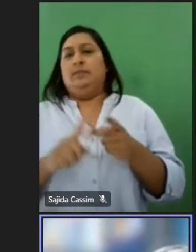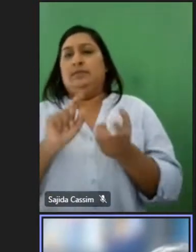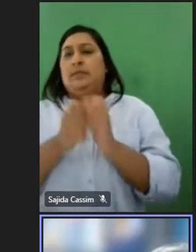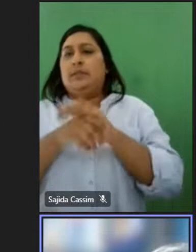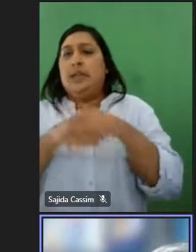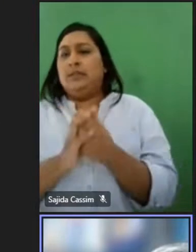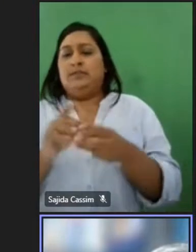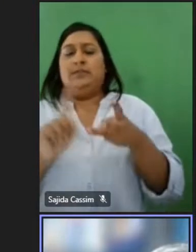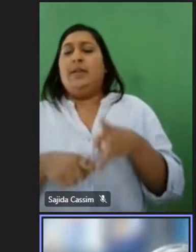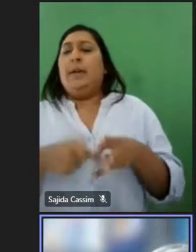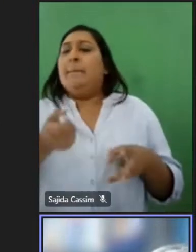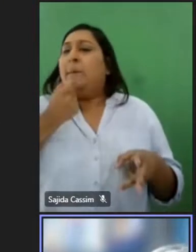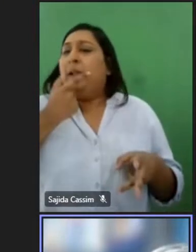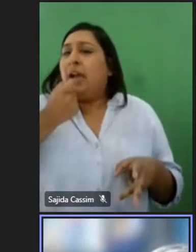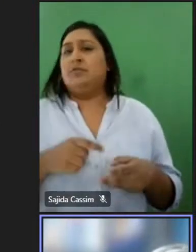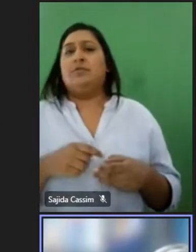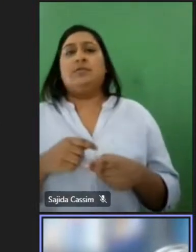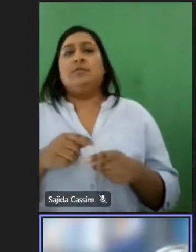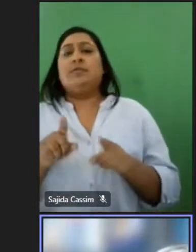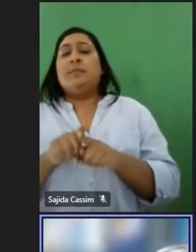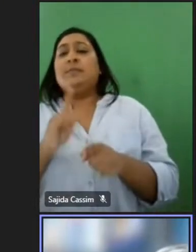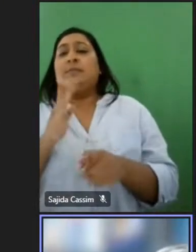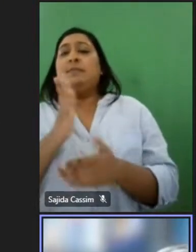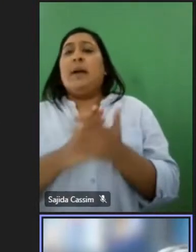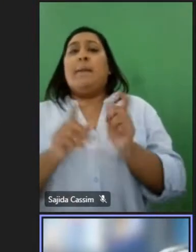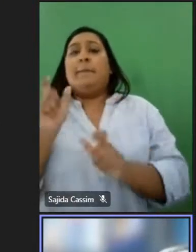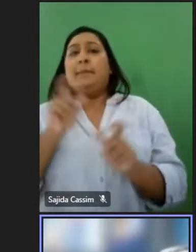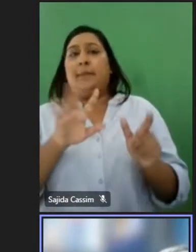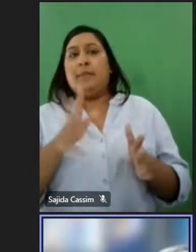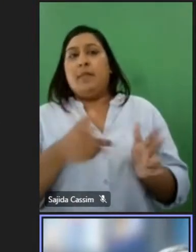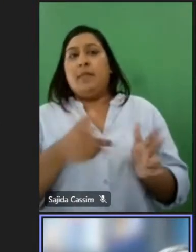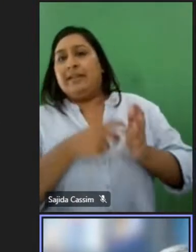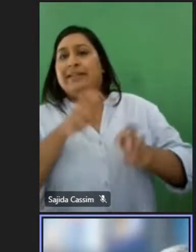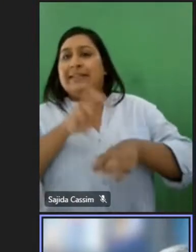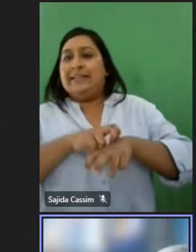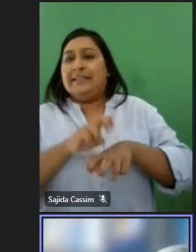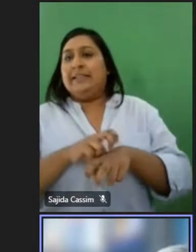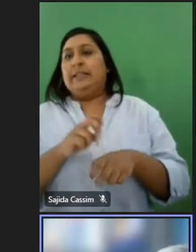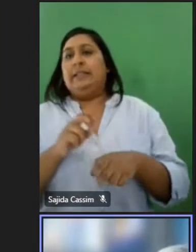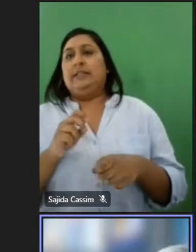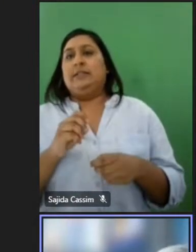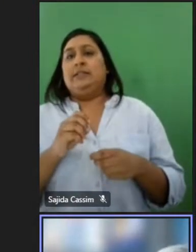medication. Some people require special cleansing